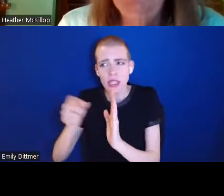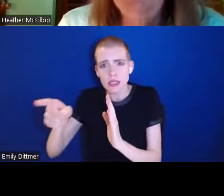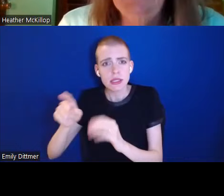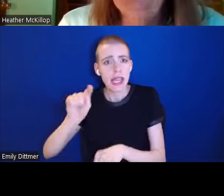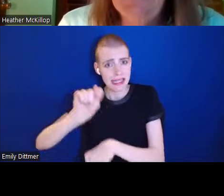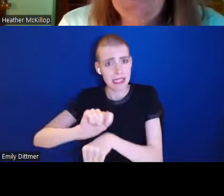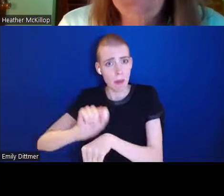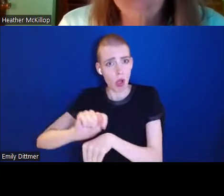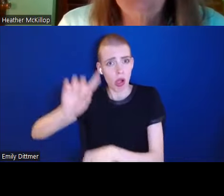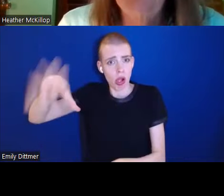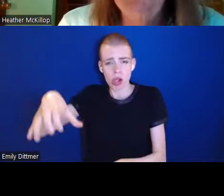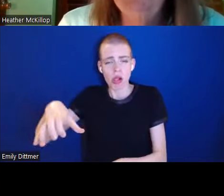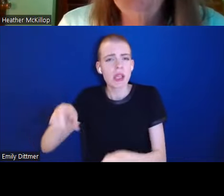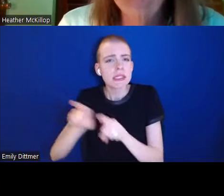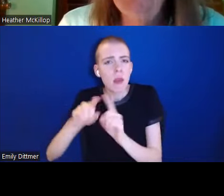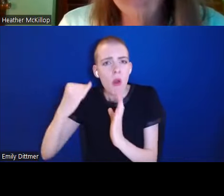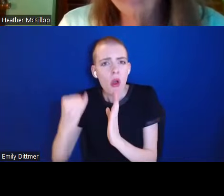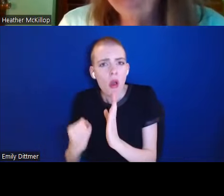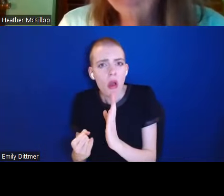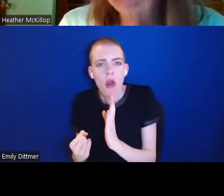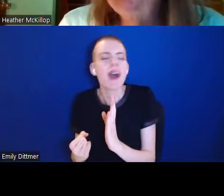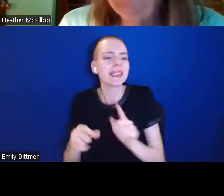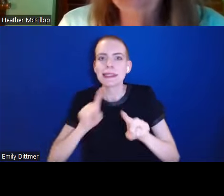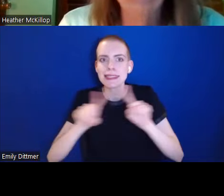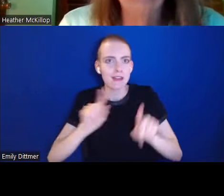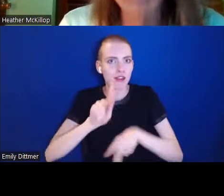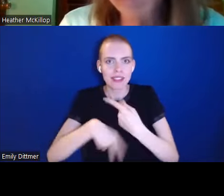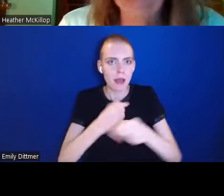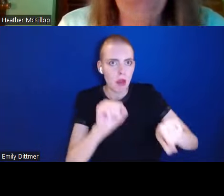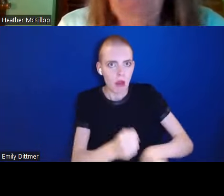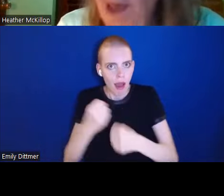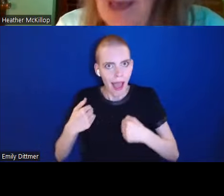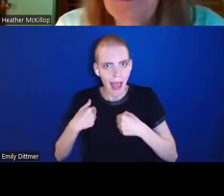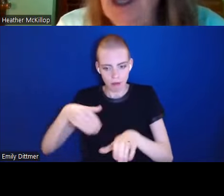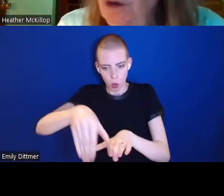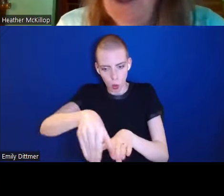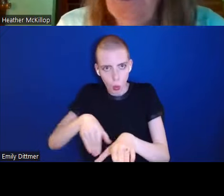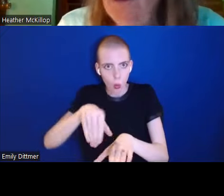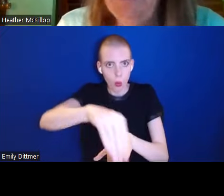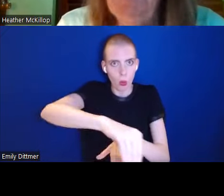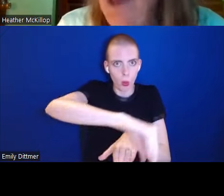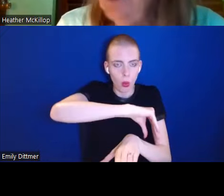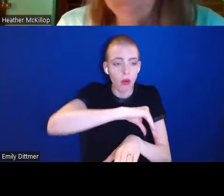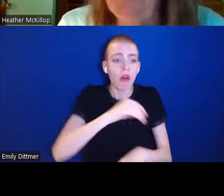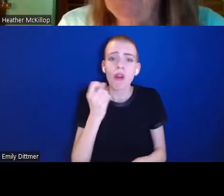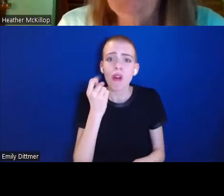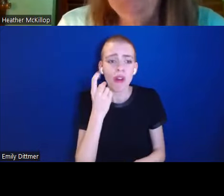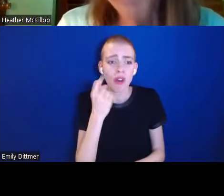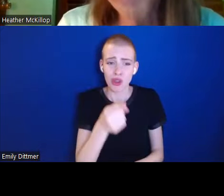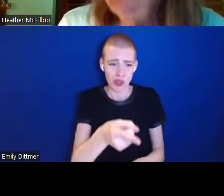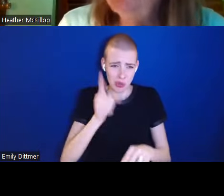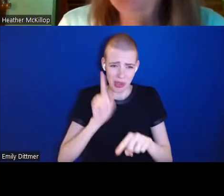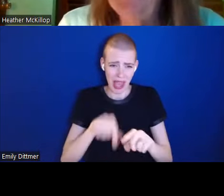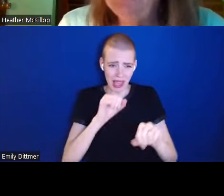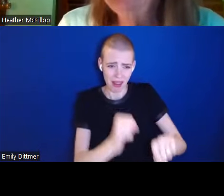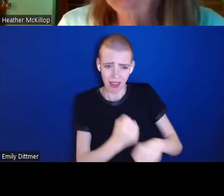Tikal. It actually had a blade on both sides. But these canoe paddlers, you cannot paddle a canoe like holding a paddle like this. But